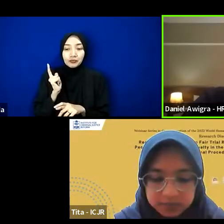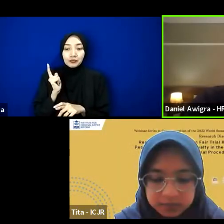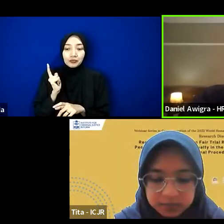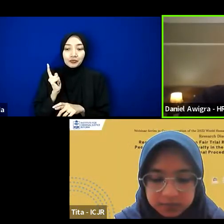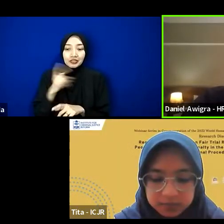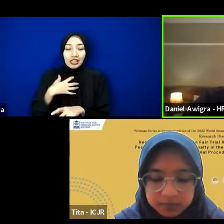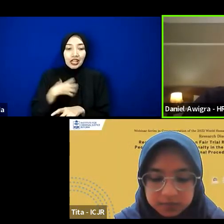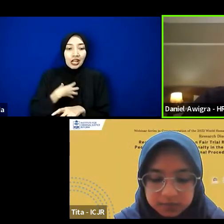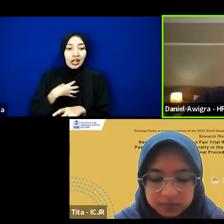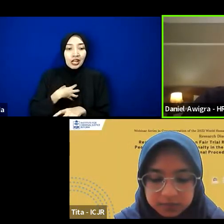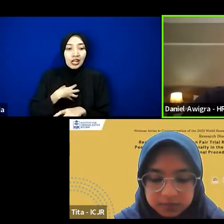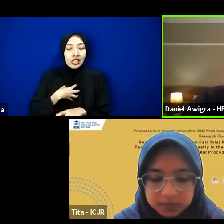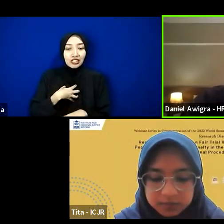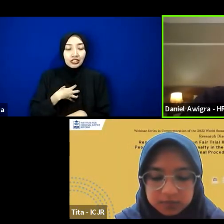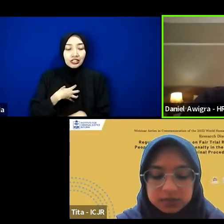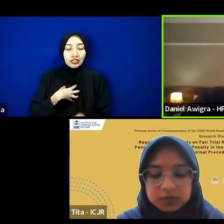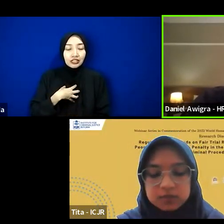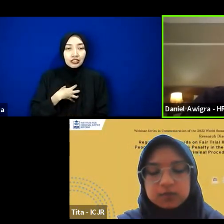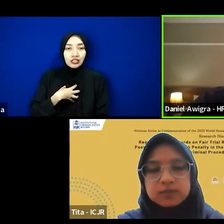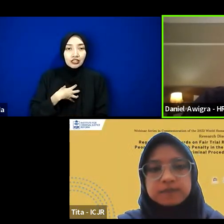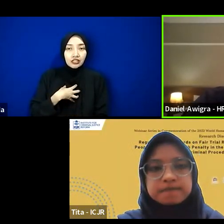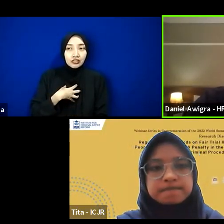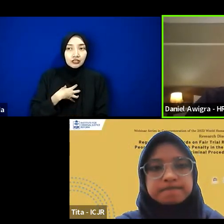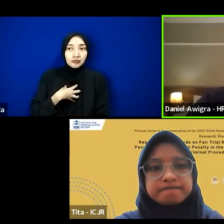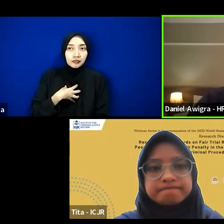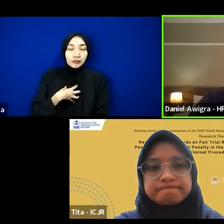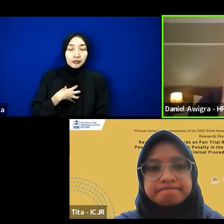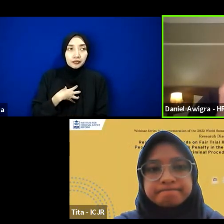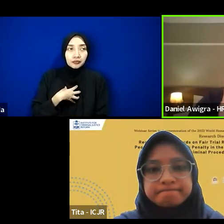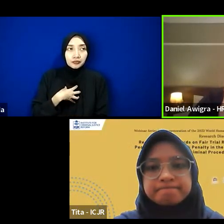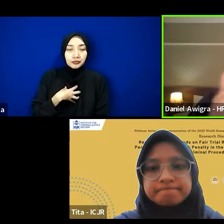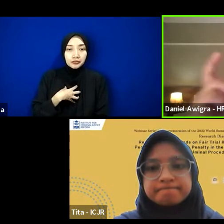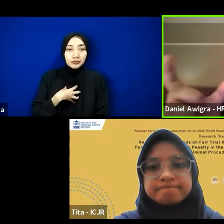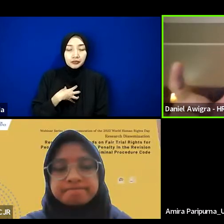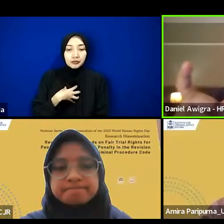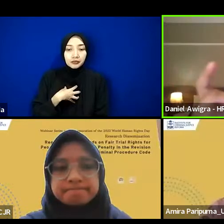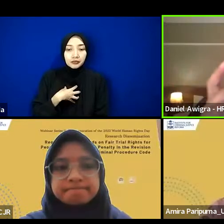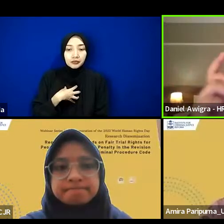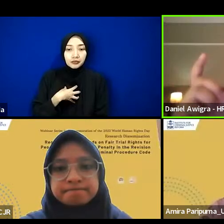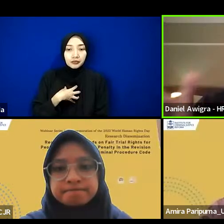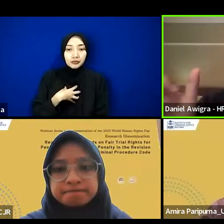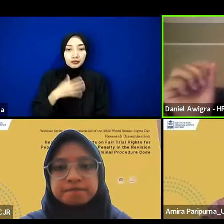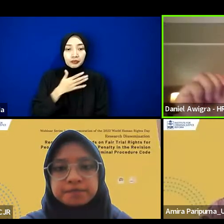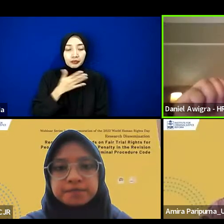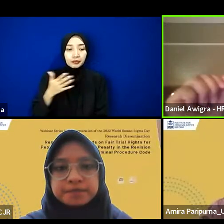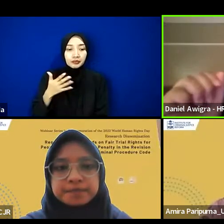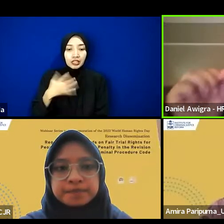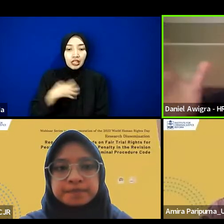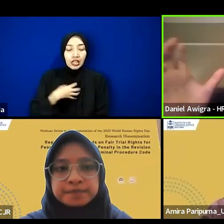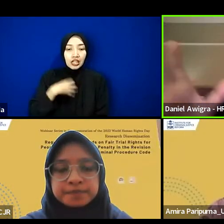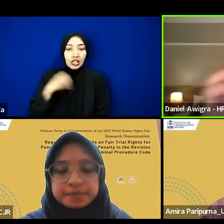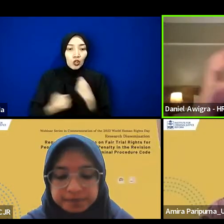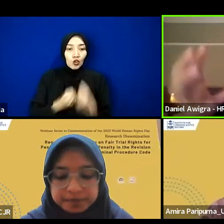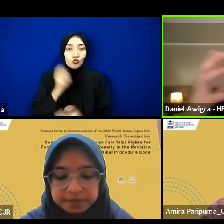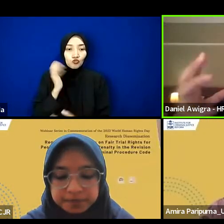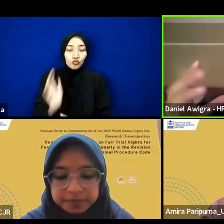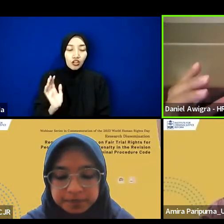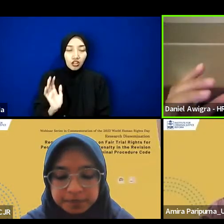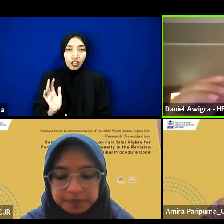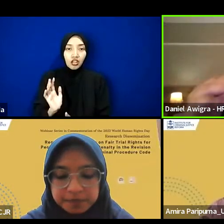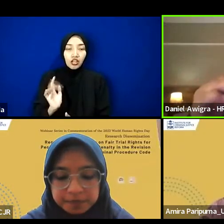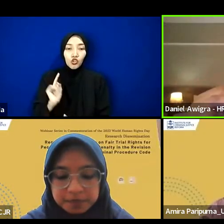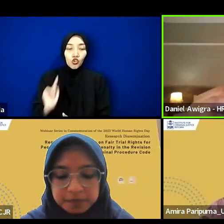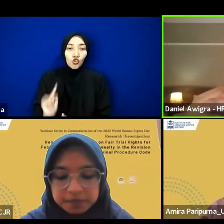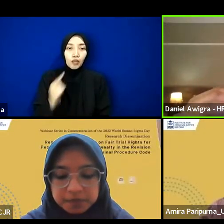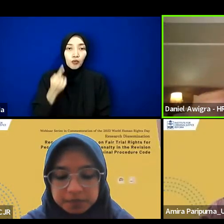newly criminal code. You already work on the procedure, the criminal procedure code. So I think so